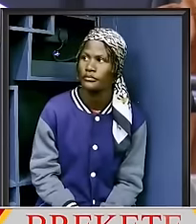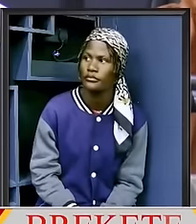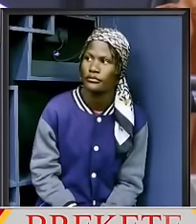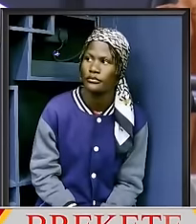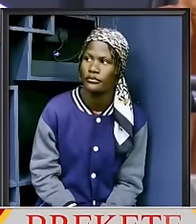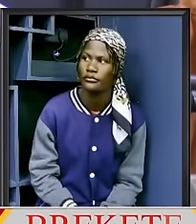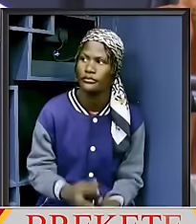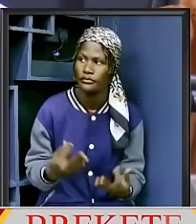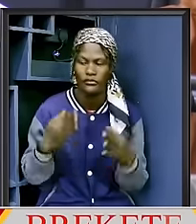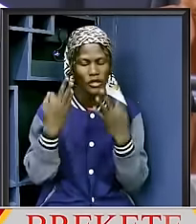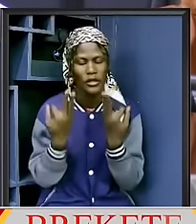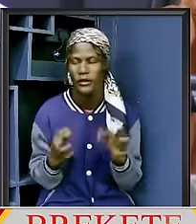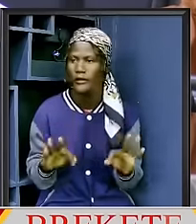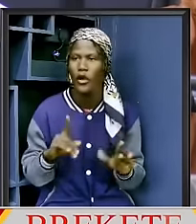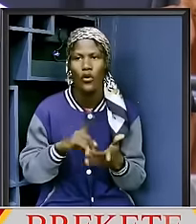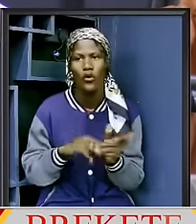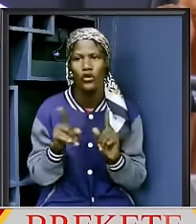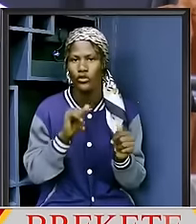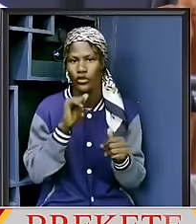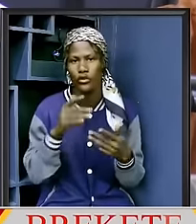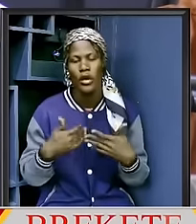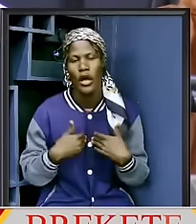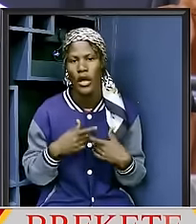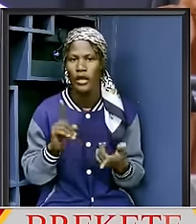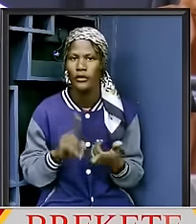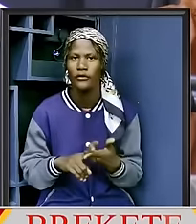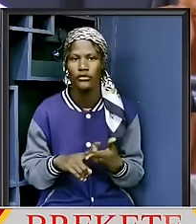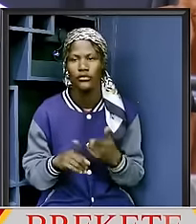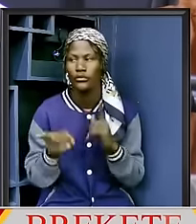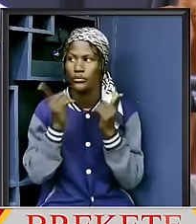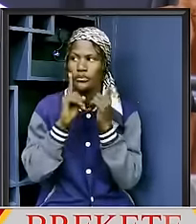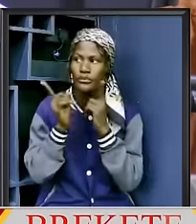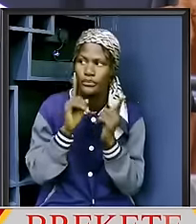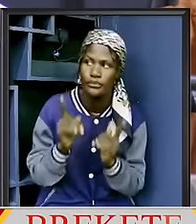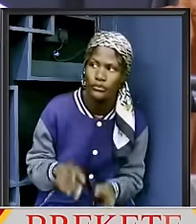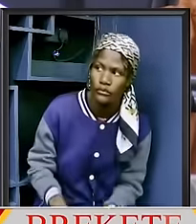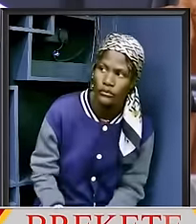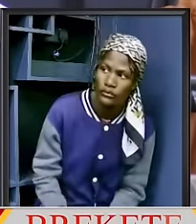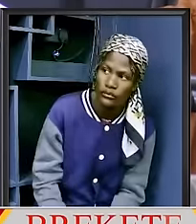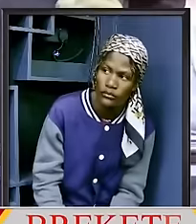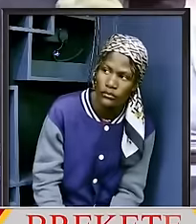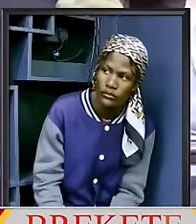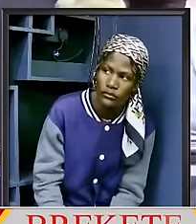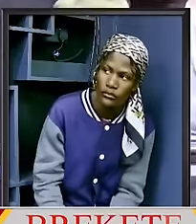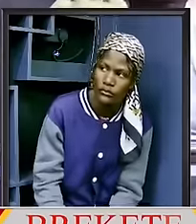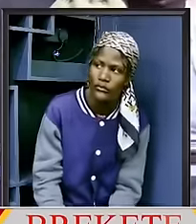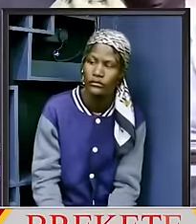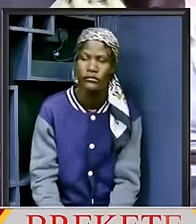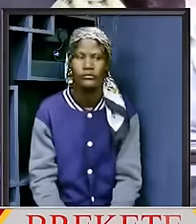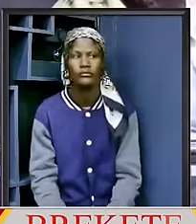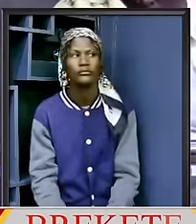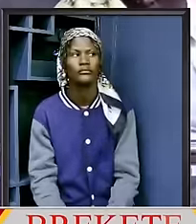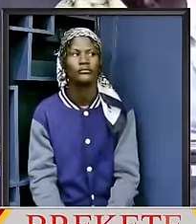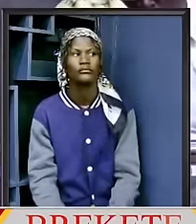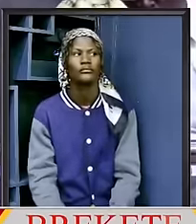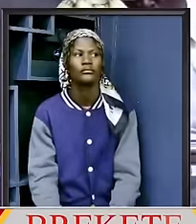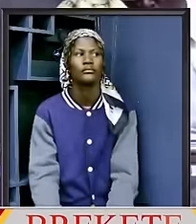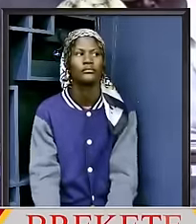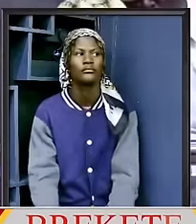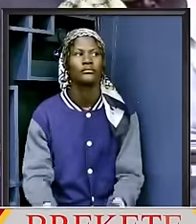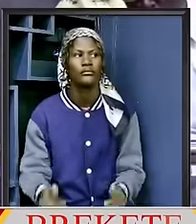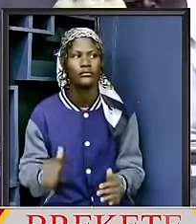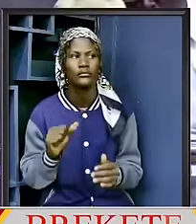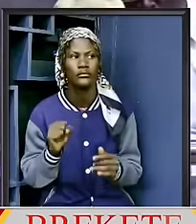So finally, waiting you get to talk. So because we go ask you questions. Yes, sir. So when we left,